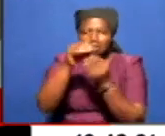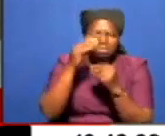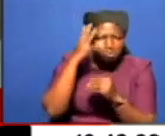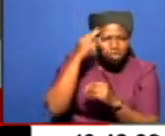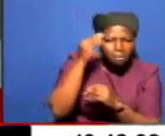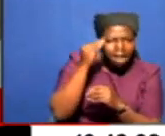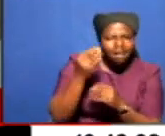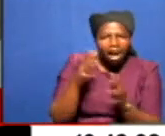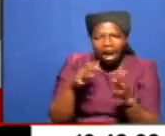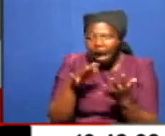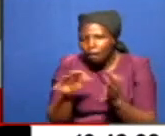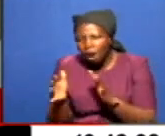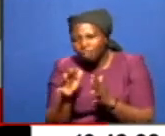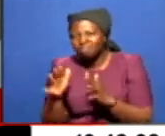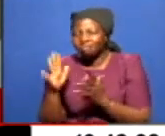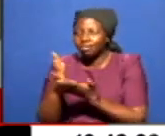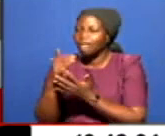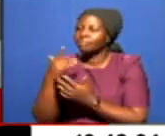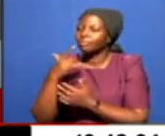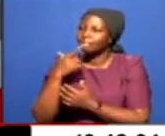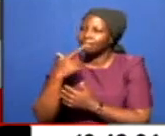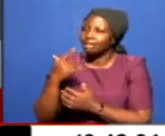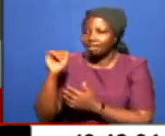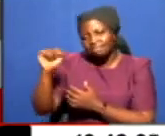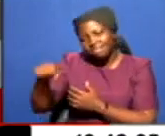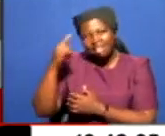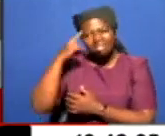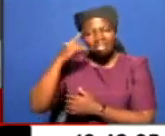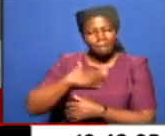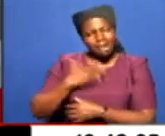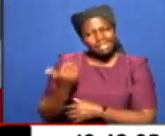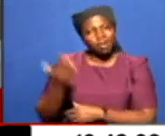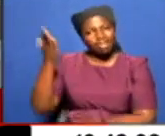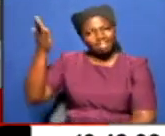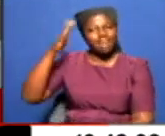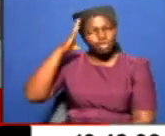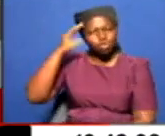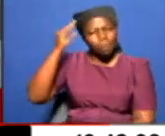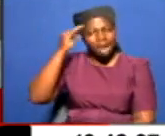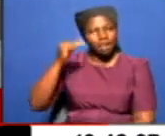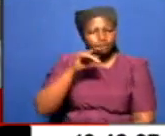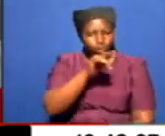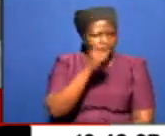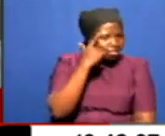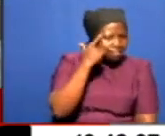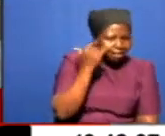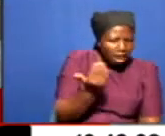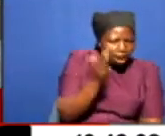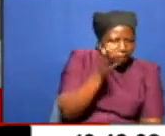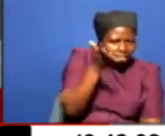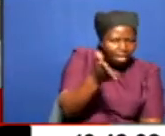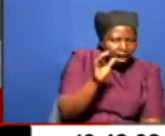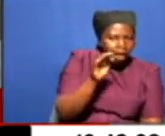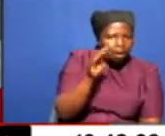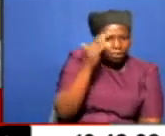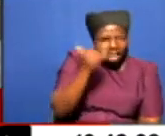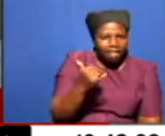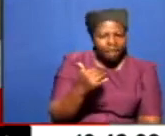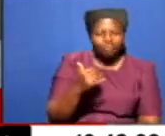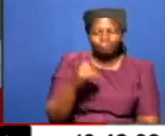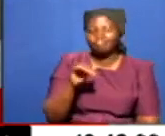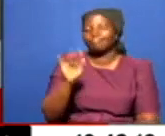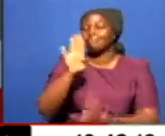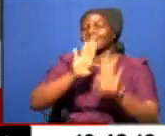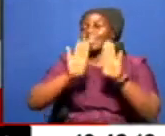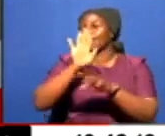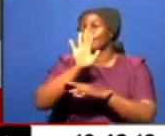Others will come and say, yes, I think my child is in Somalia. Why do you think your child is in Somalia? This is the way they were behaving. So we take up that and we